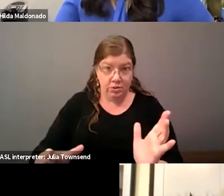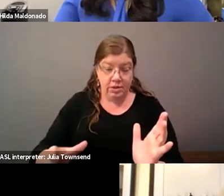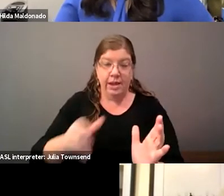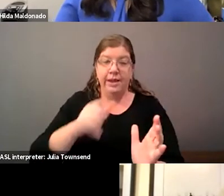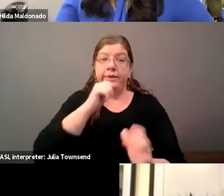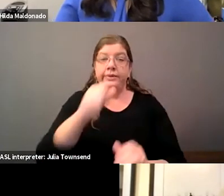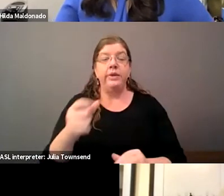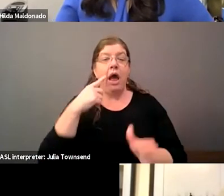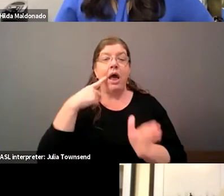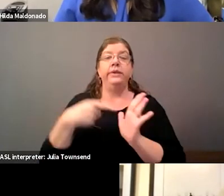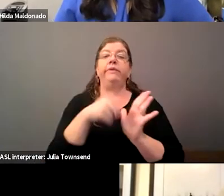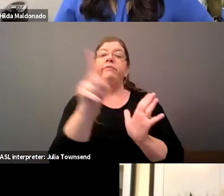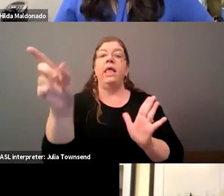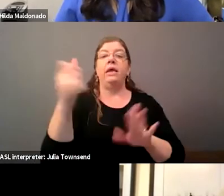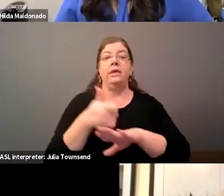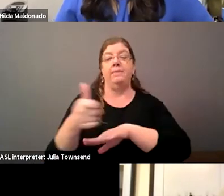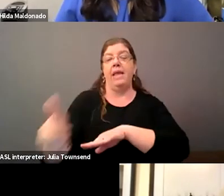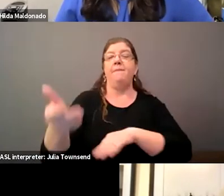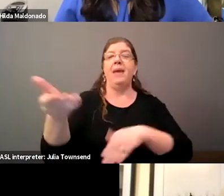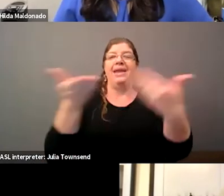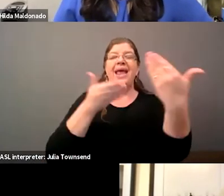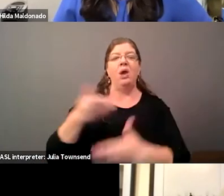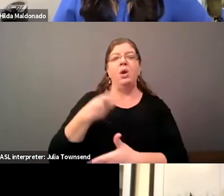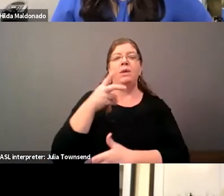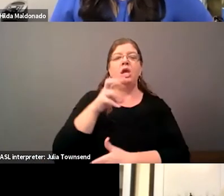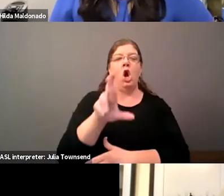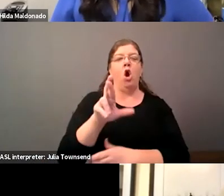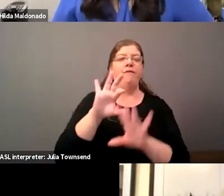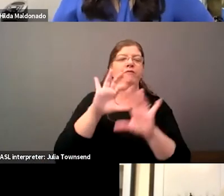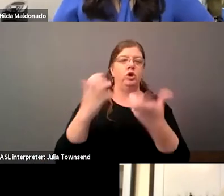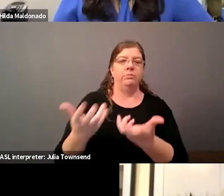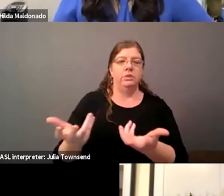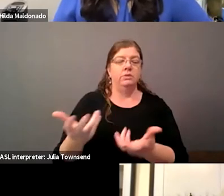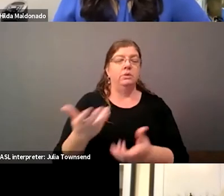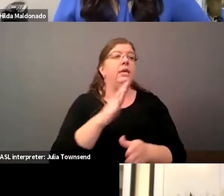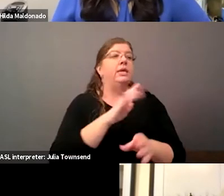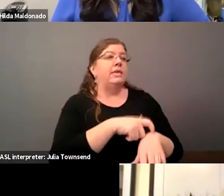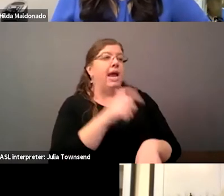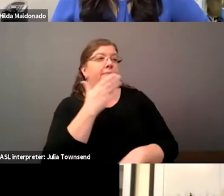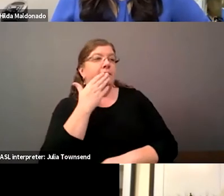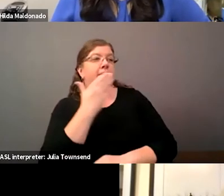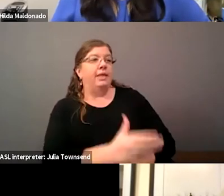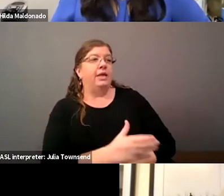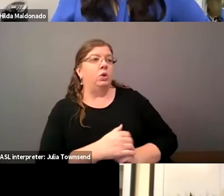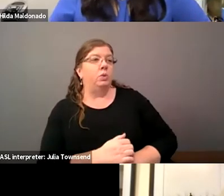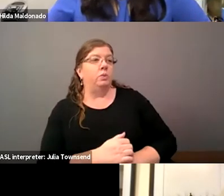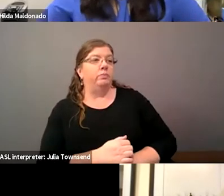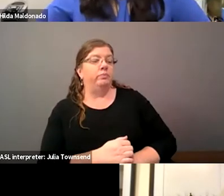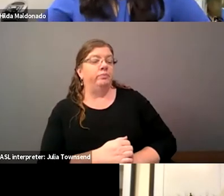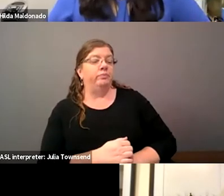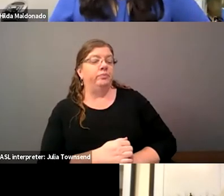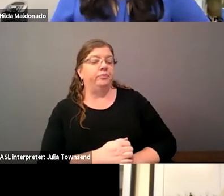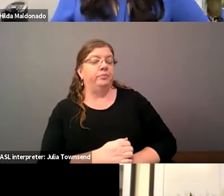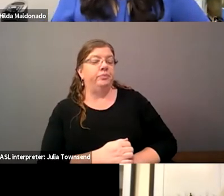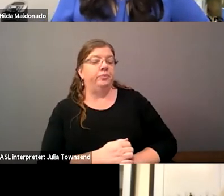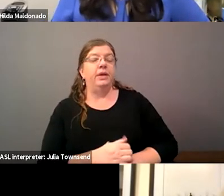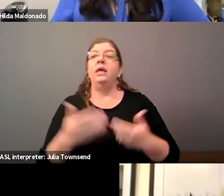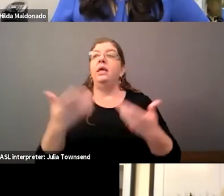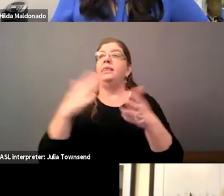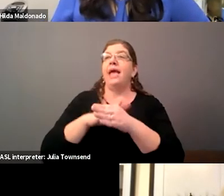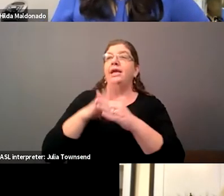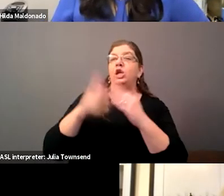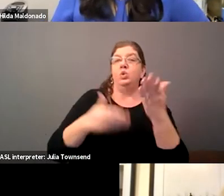deflecting blame and hiring pr firms thank you thank you president before that concludes public